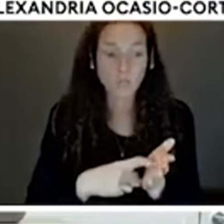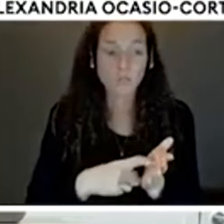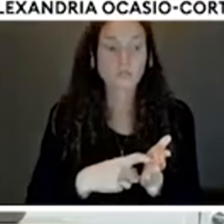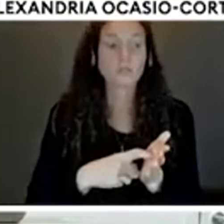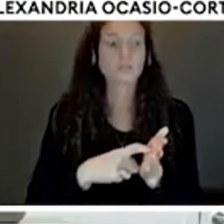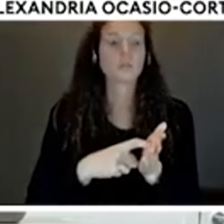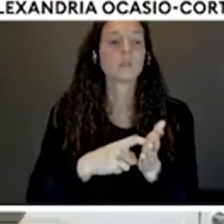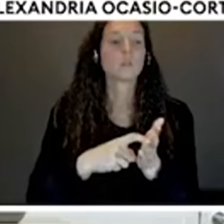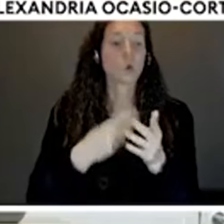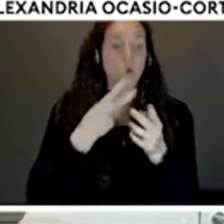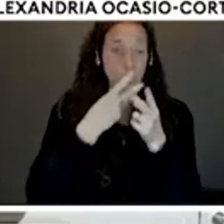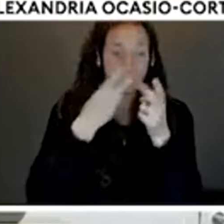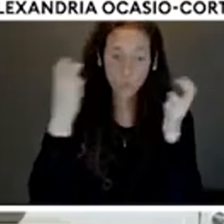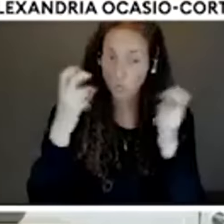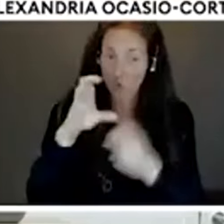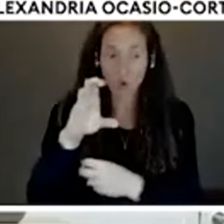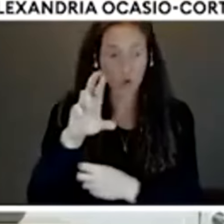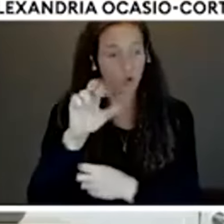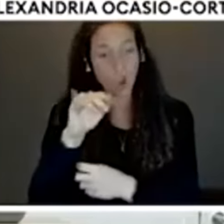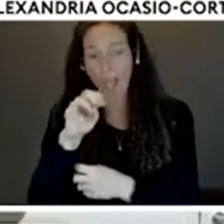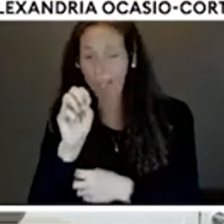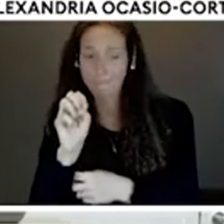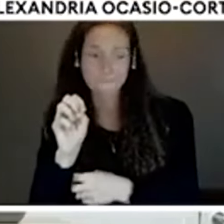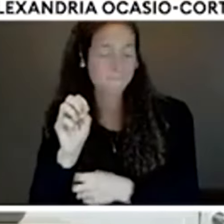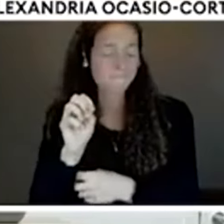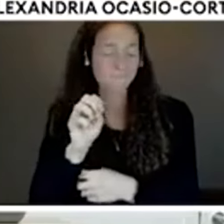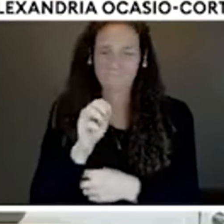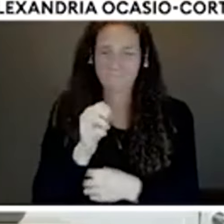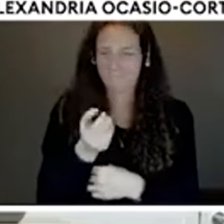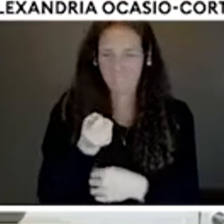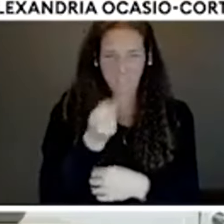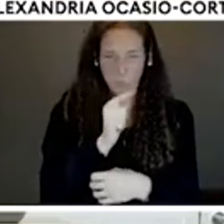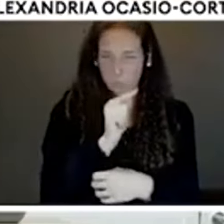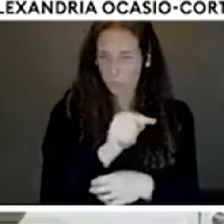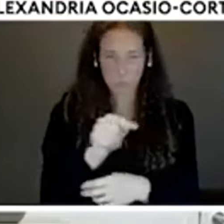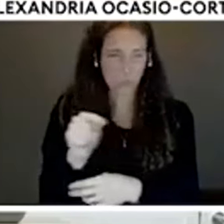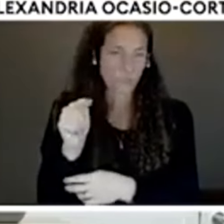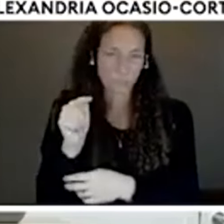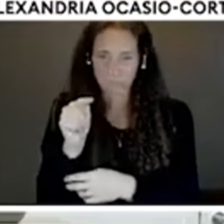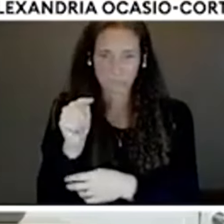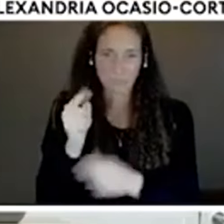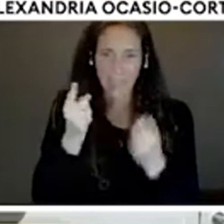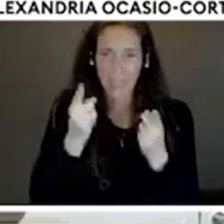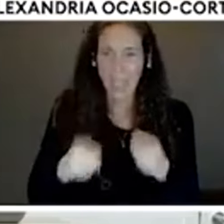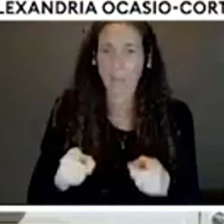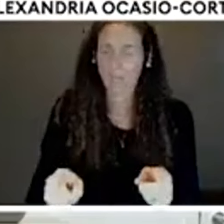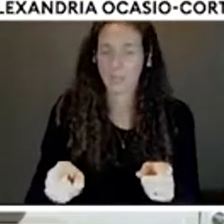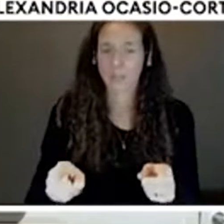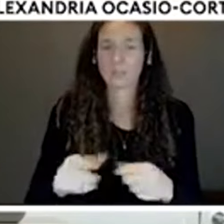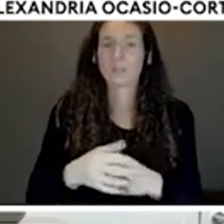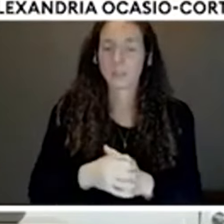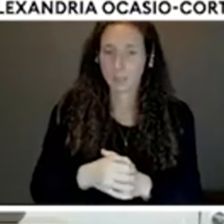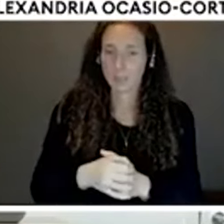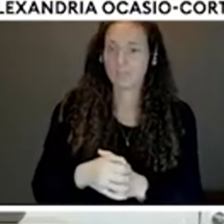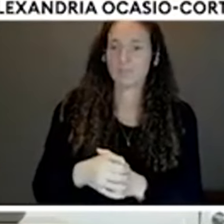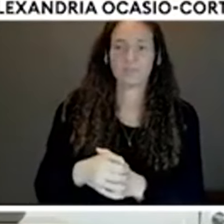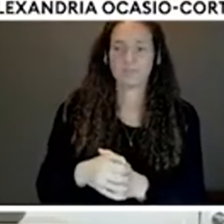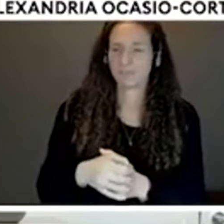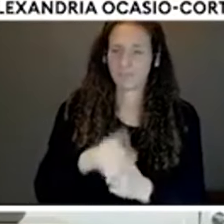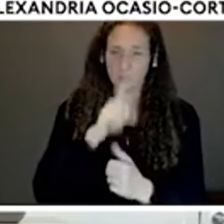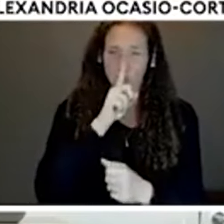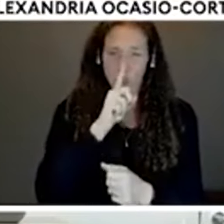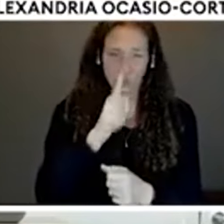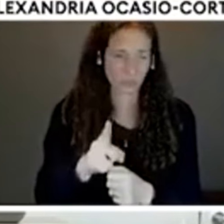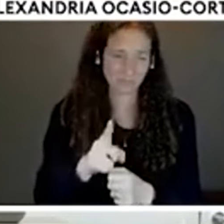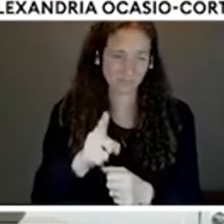Hotel, there are very few to almost no incidents that we see. It's extremely, extremely low. It